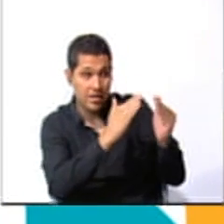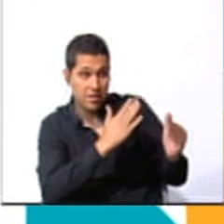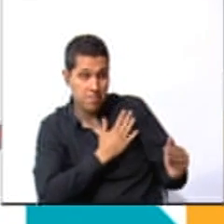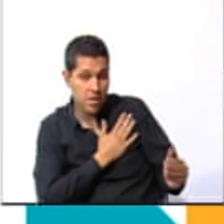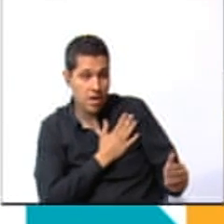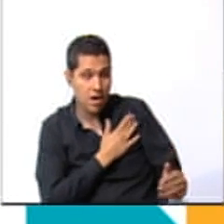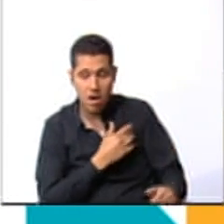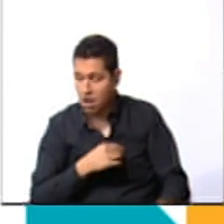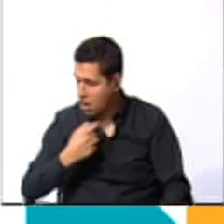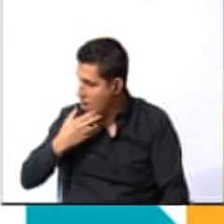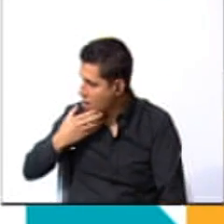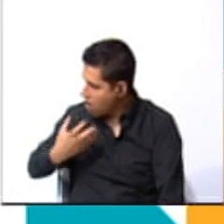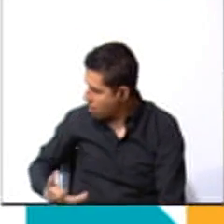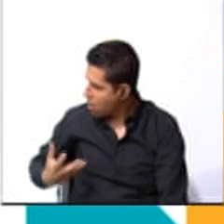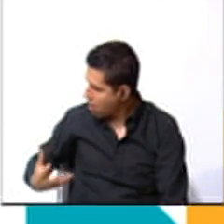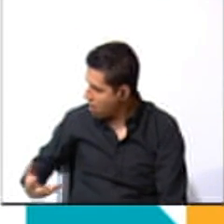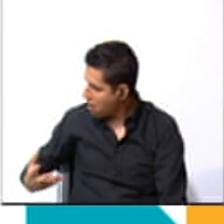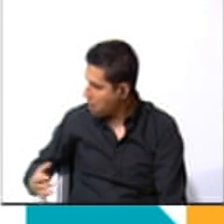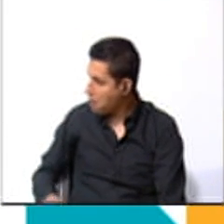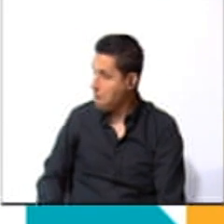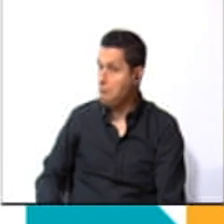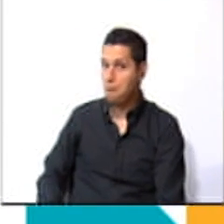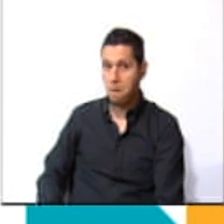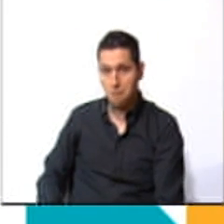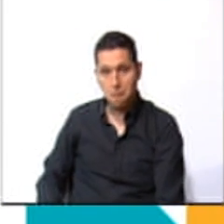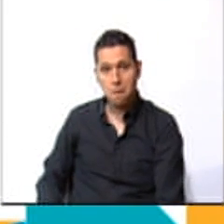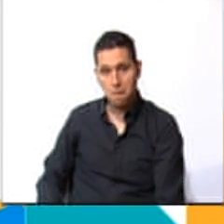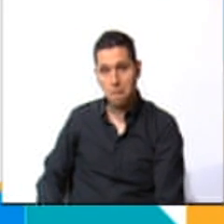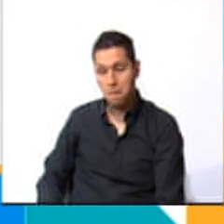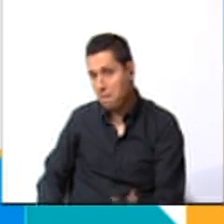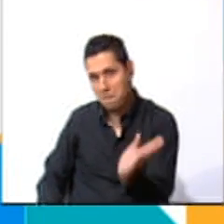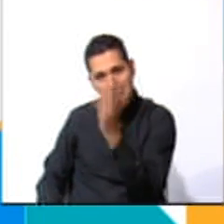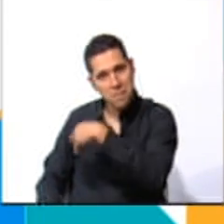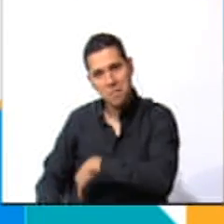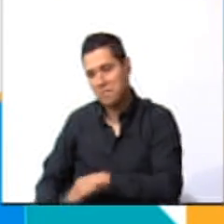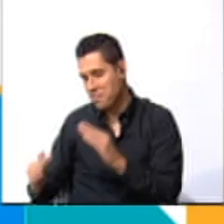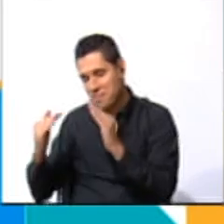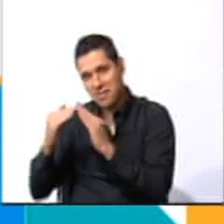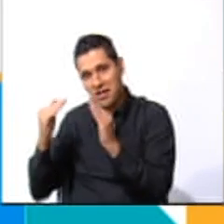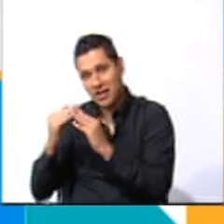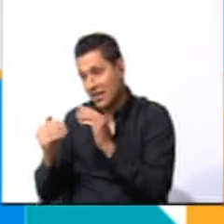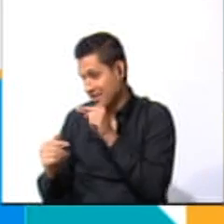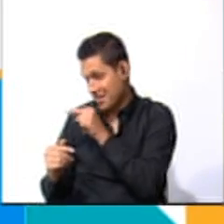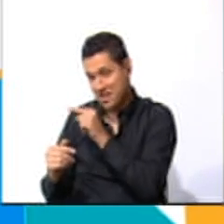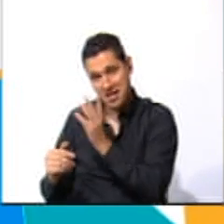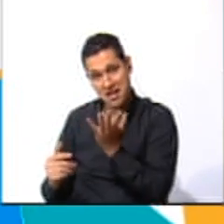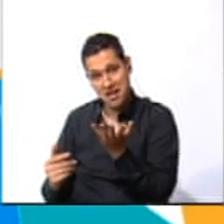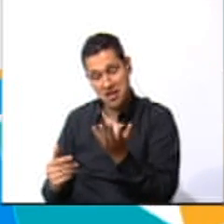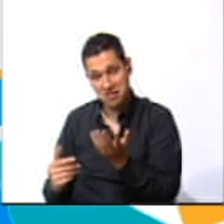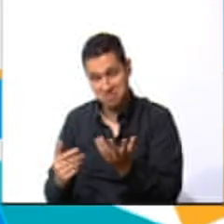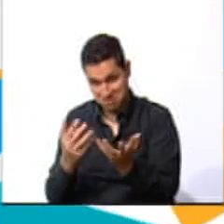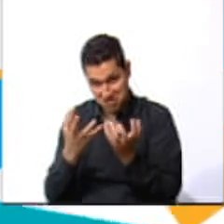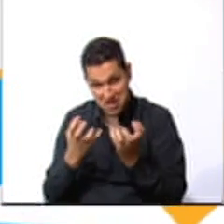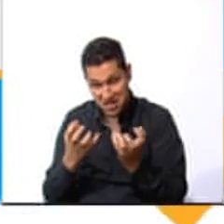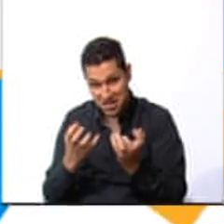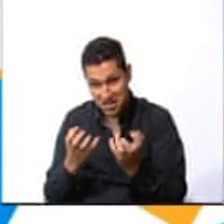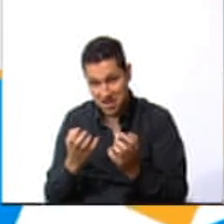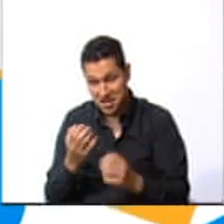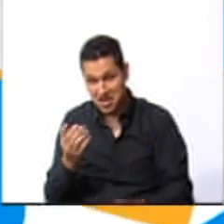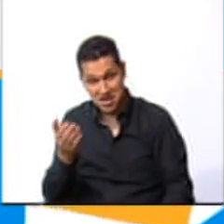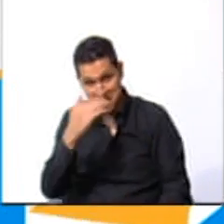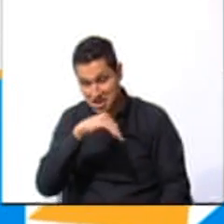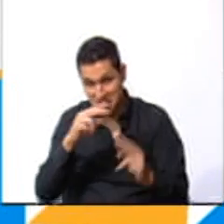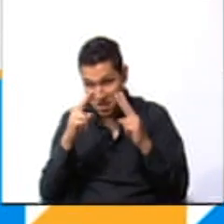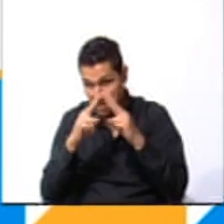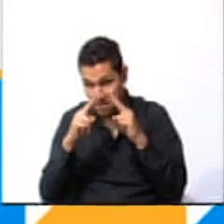Oh, let's go to Jack's house. ¿Qué les parece si vamos a conocer la casa de Jack?